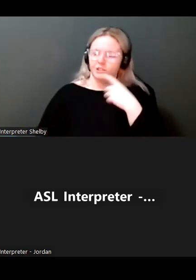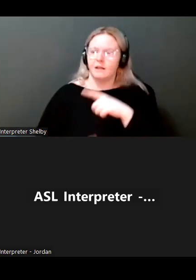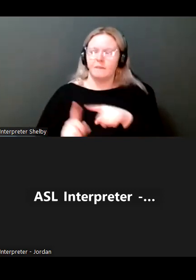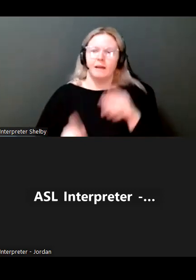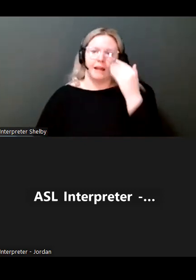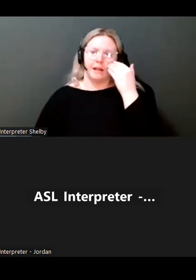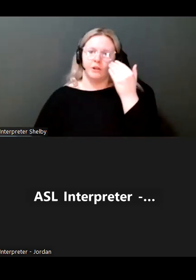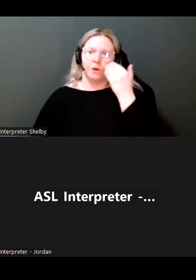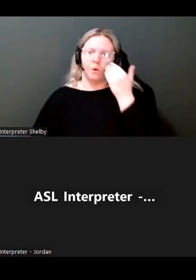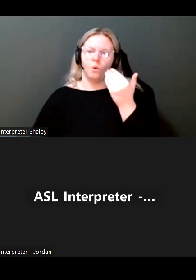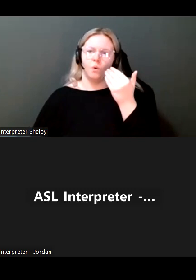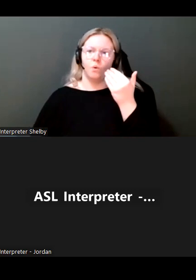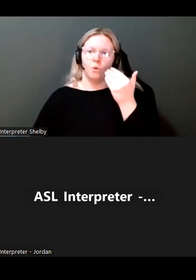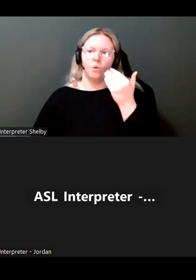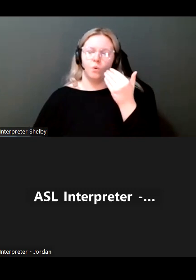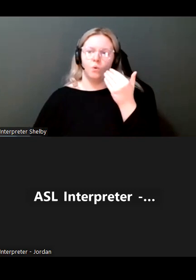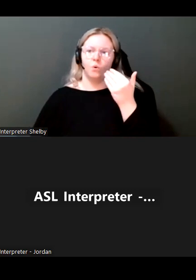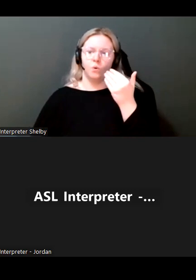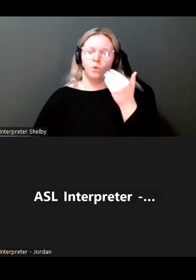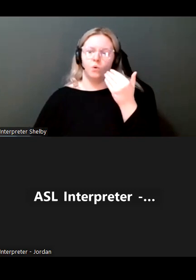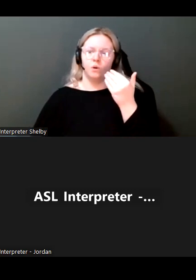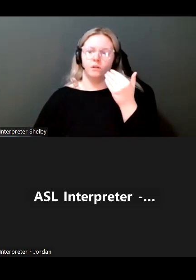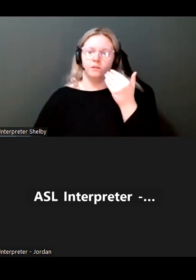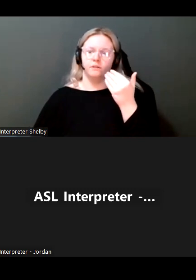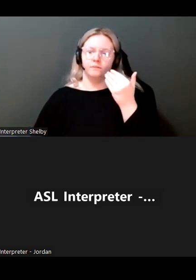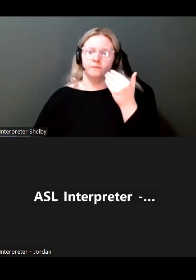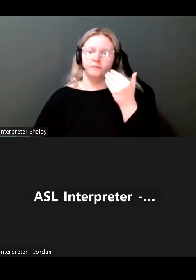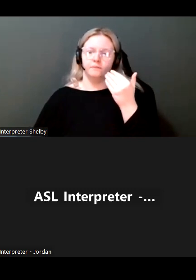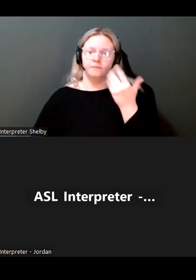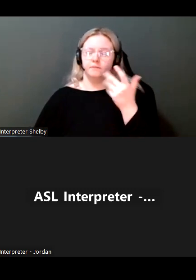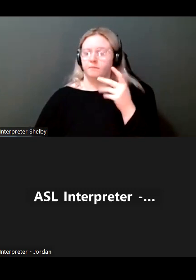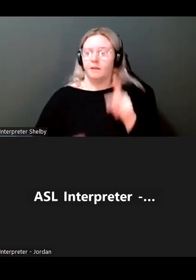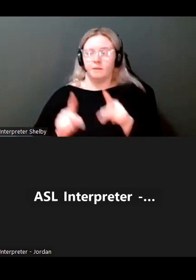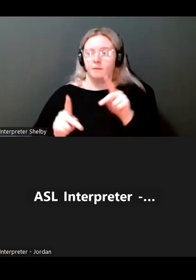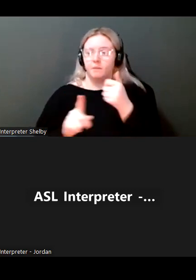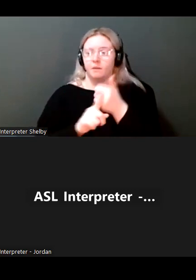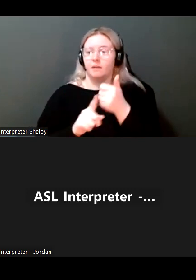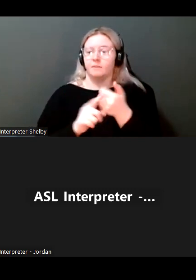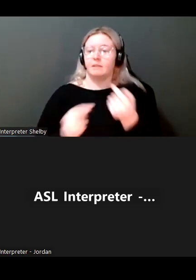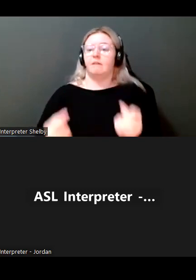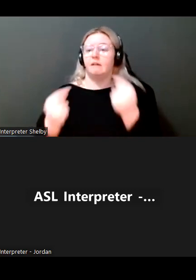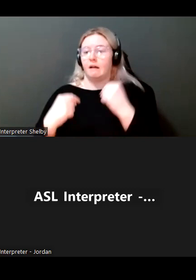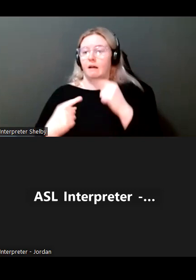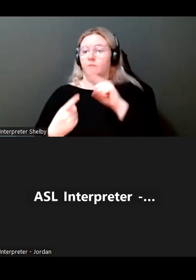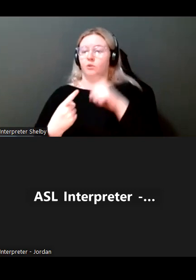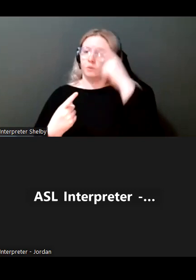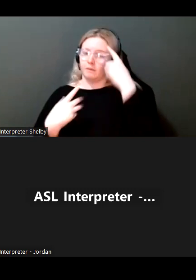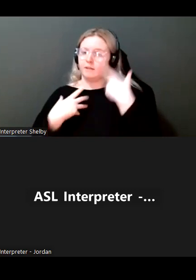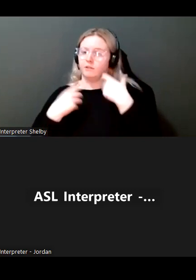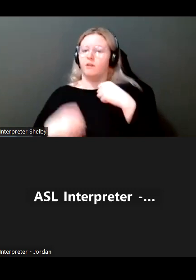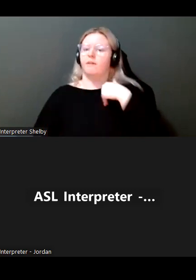course, people, like as I said, people might come into mental health and addiction services because of housing or